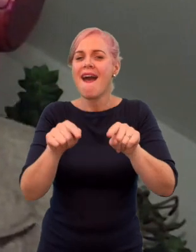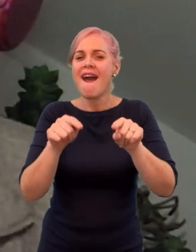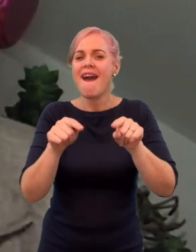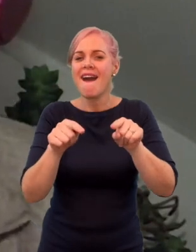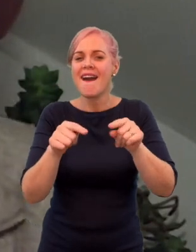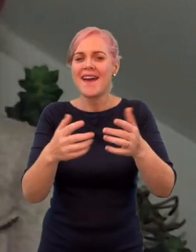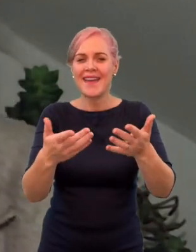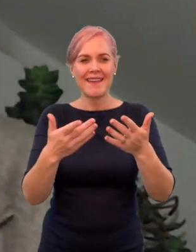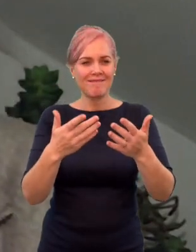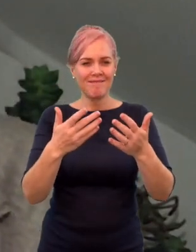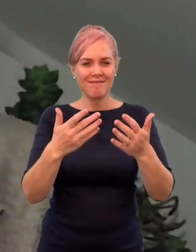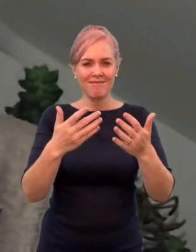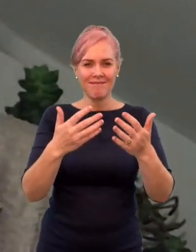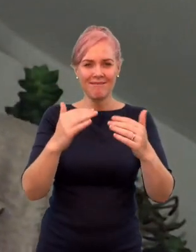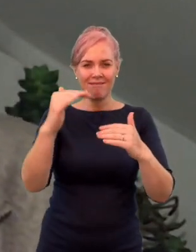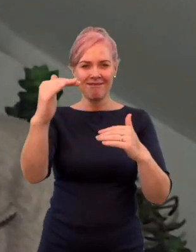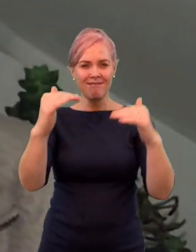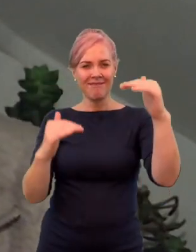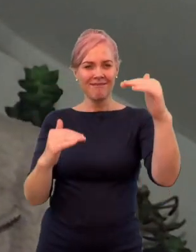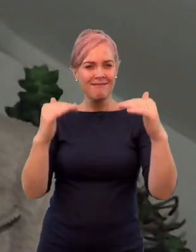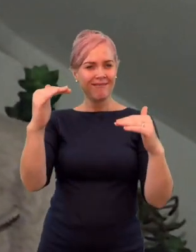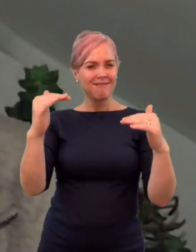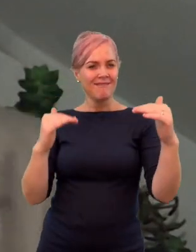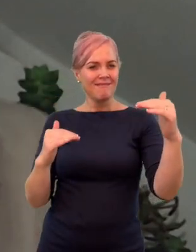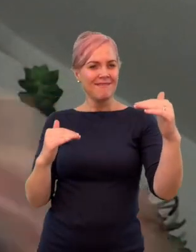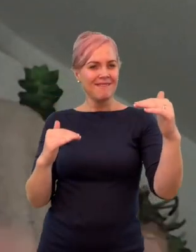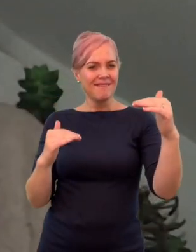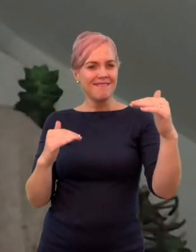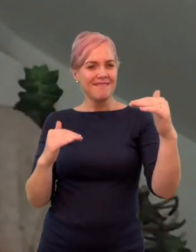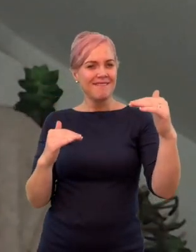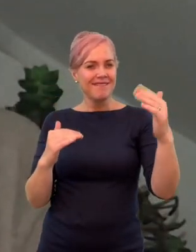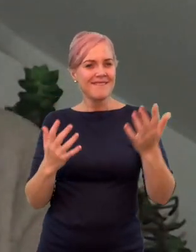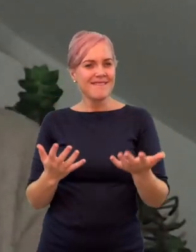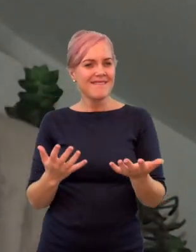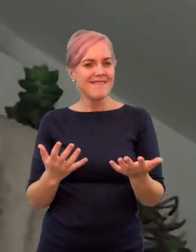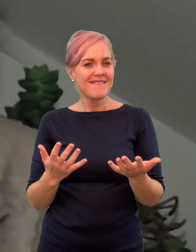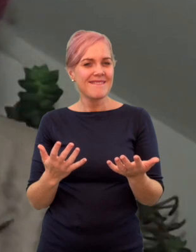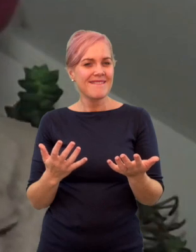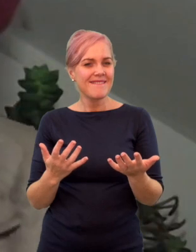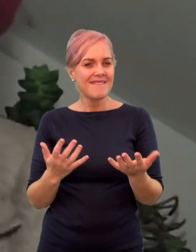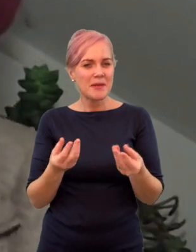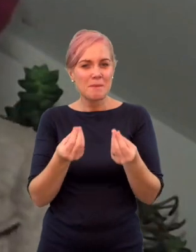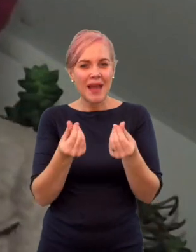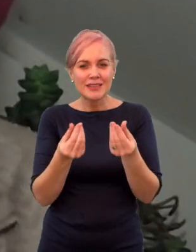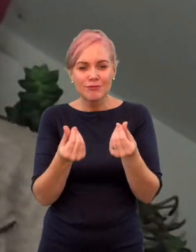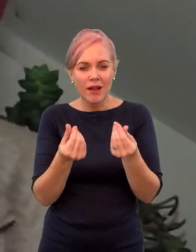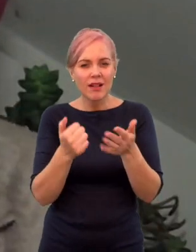think in a play like this, it gives us a lot, those levels and, um,